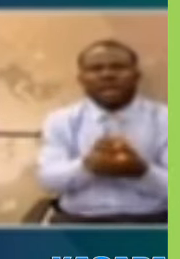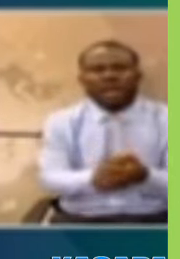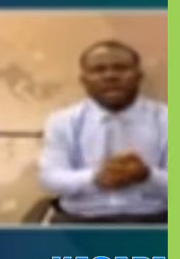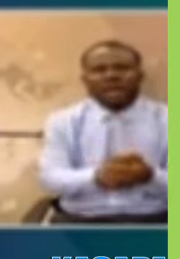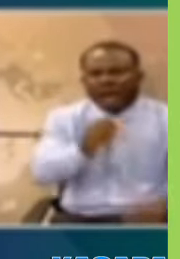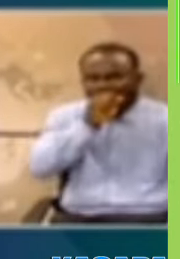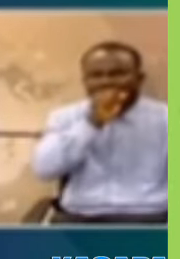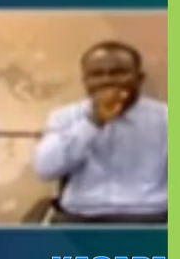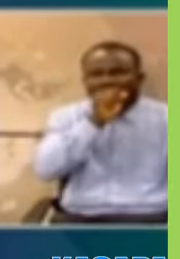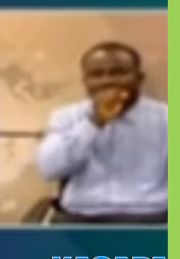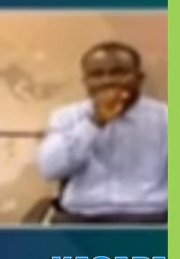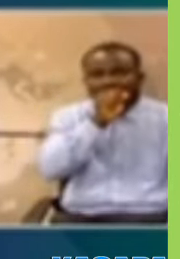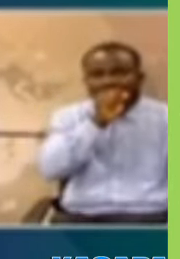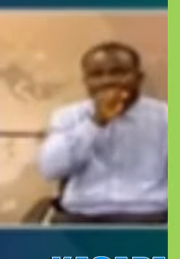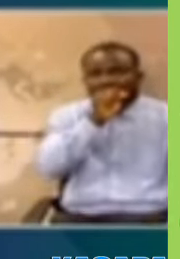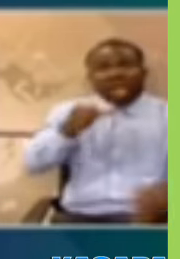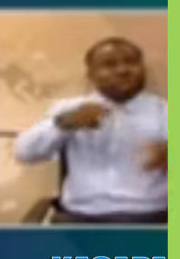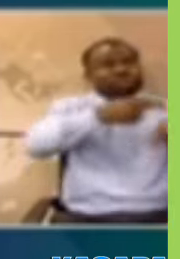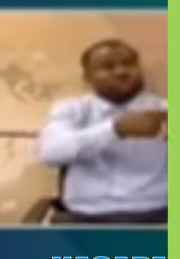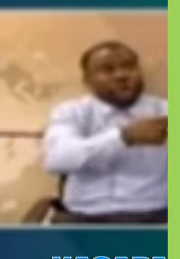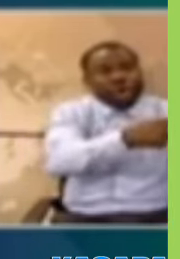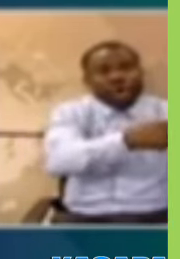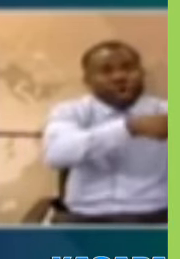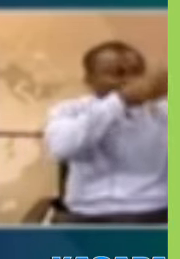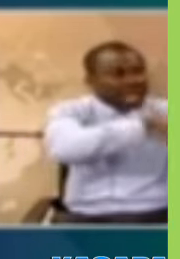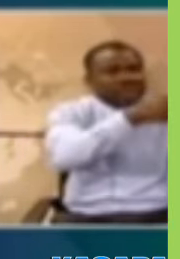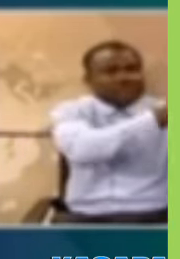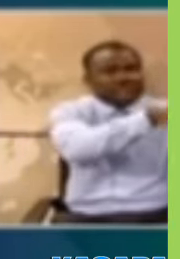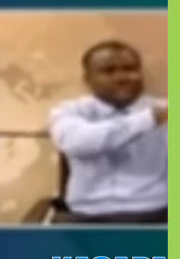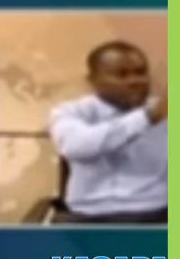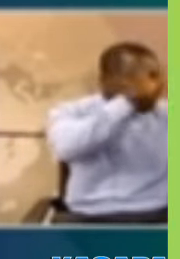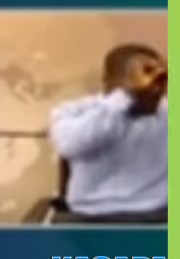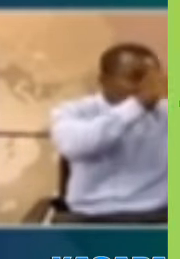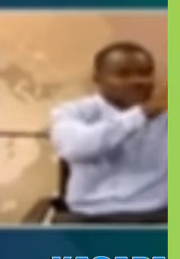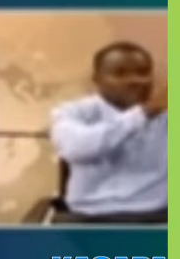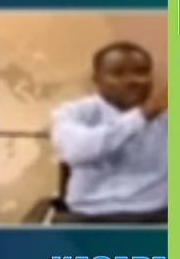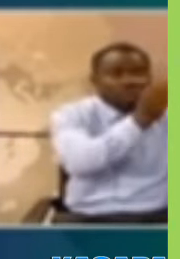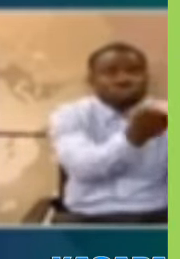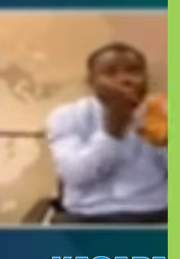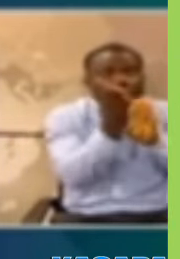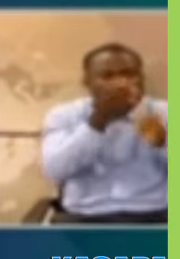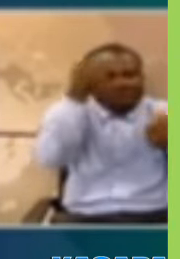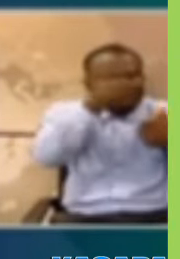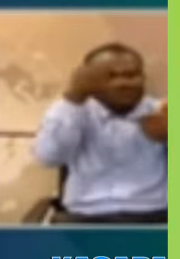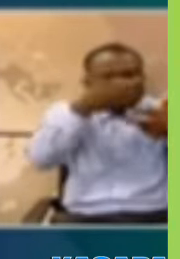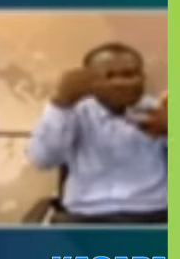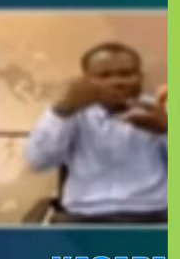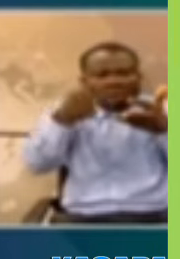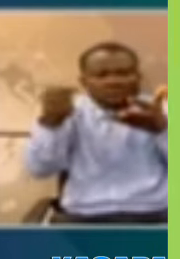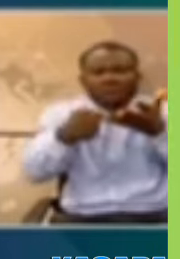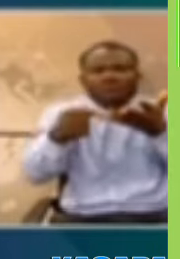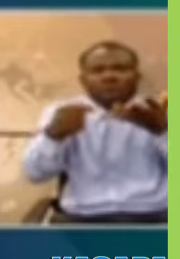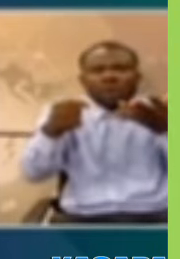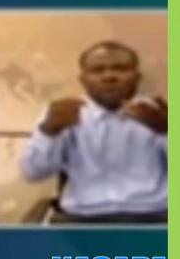akwa ni dia be president eno posi abo bo e ti mi sem ojai that is the reason